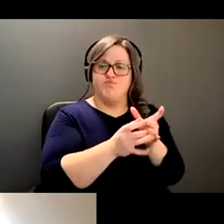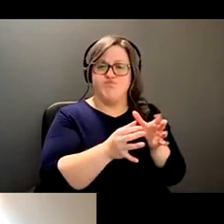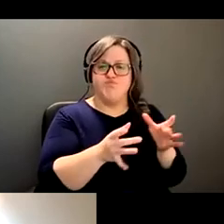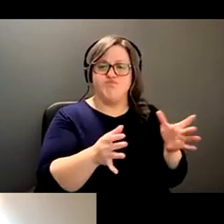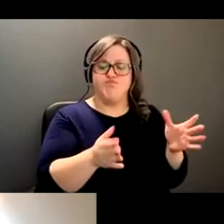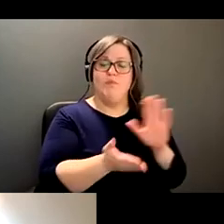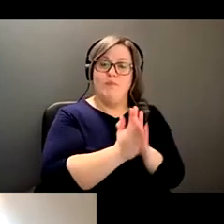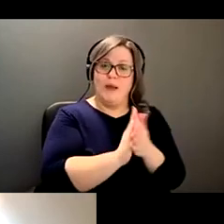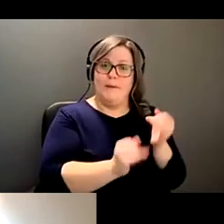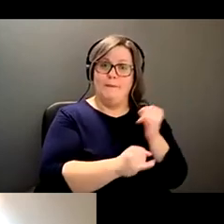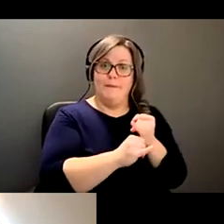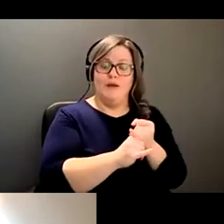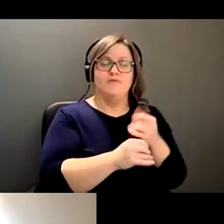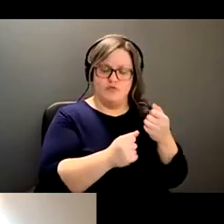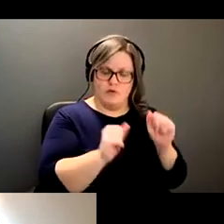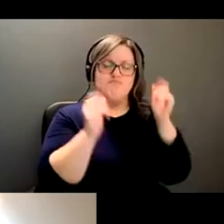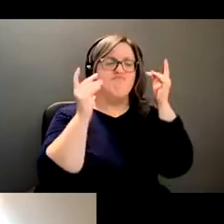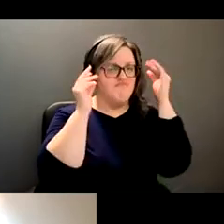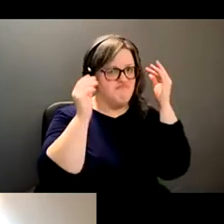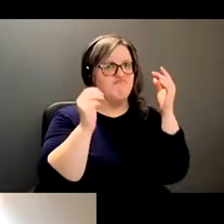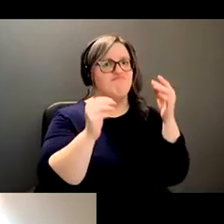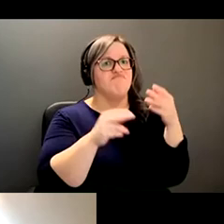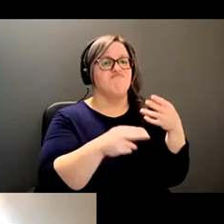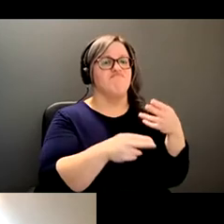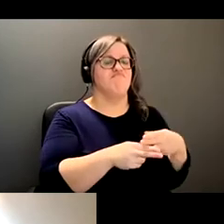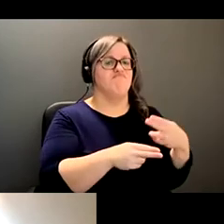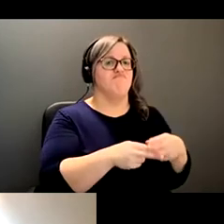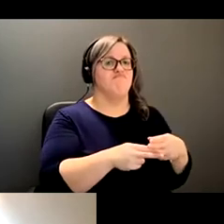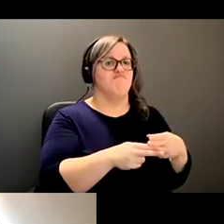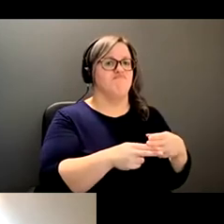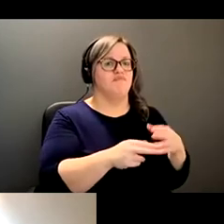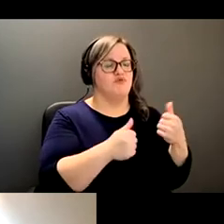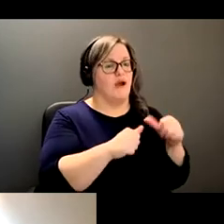thinking about legacy and you're thinking about longevity. And part of that's tied